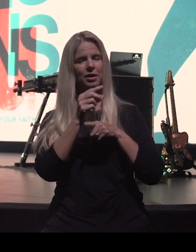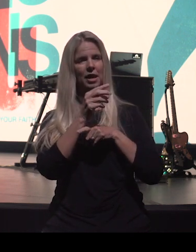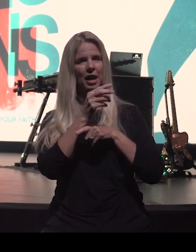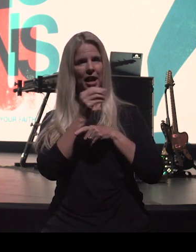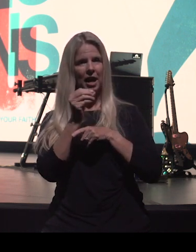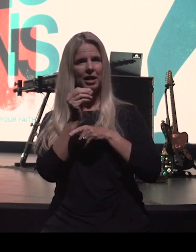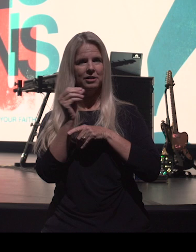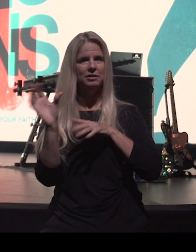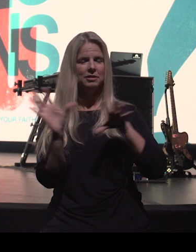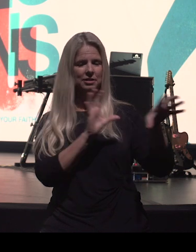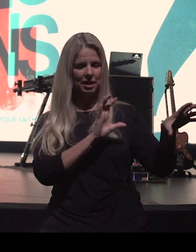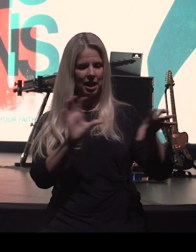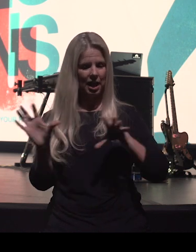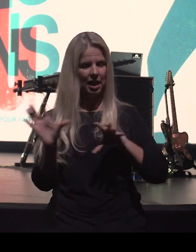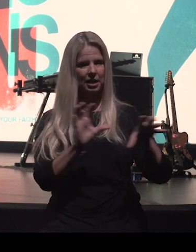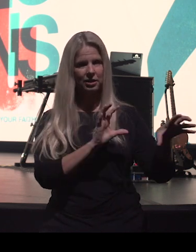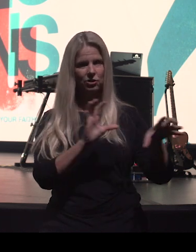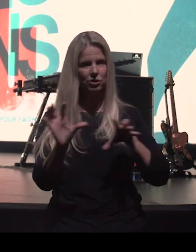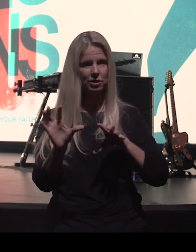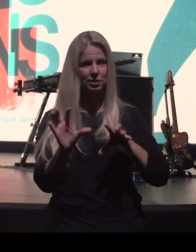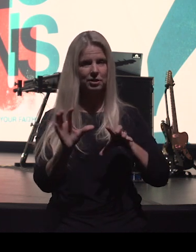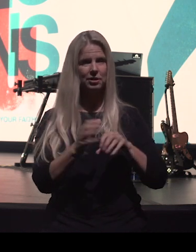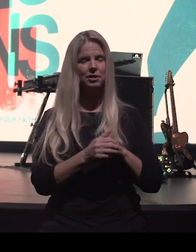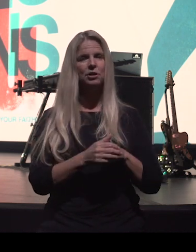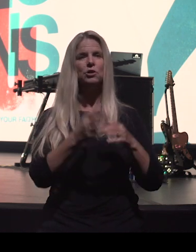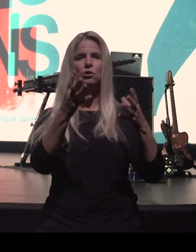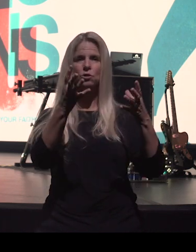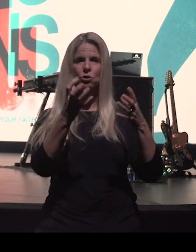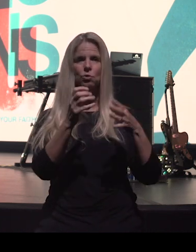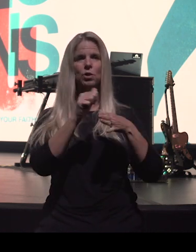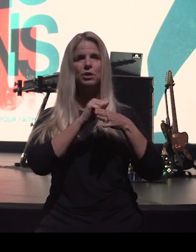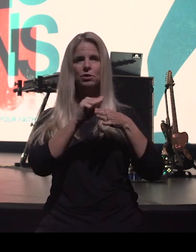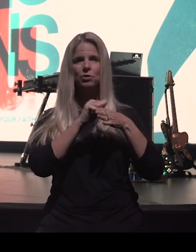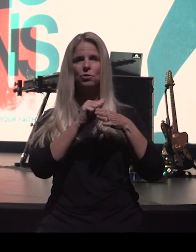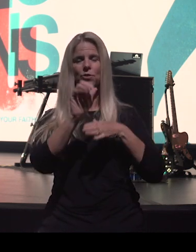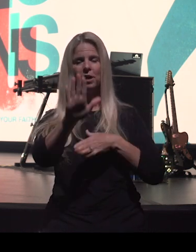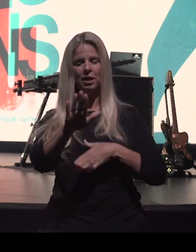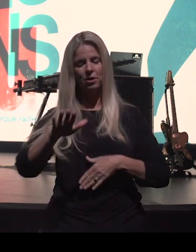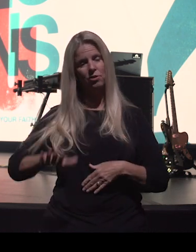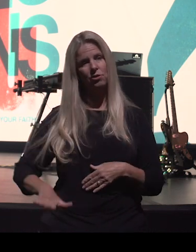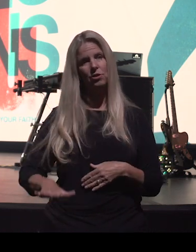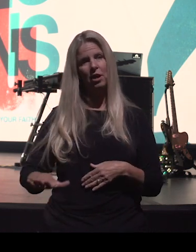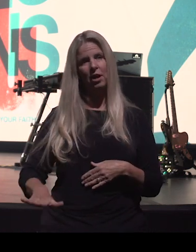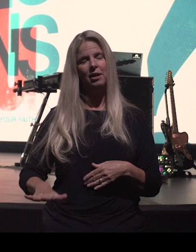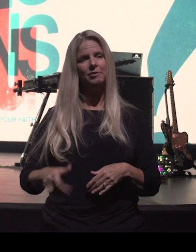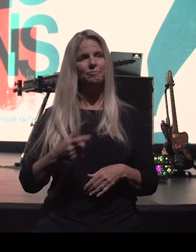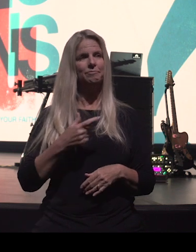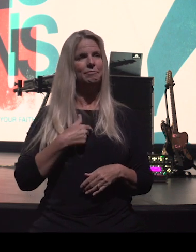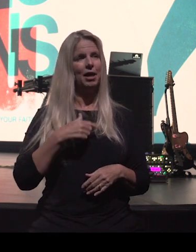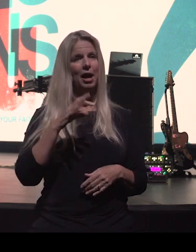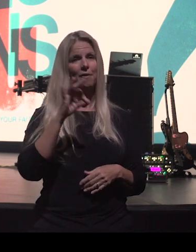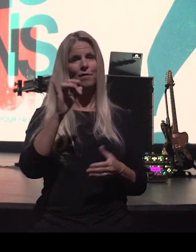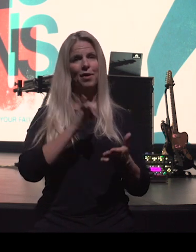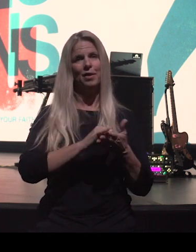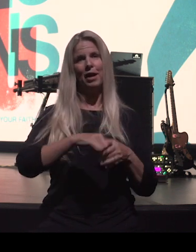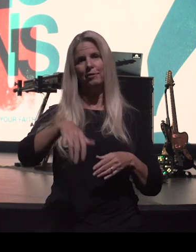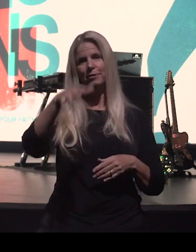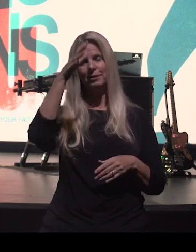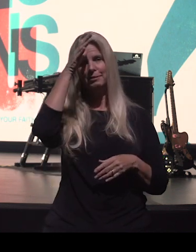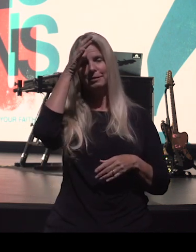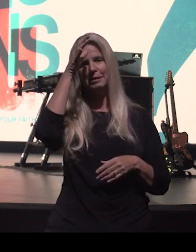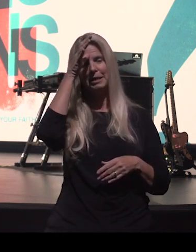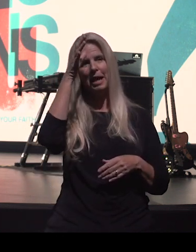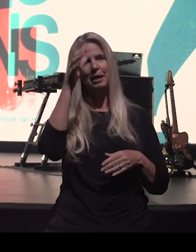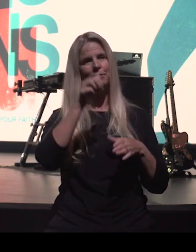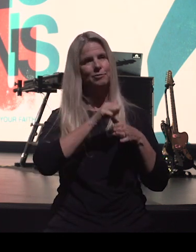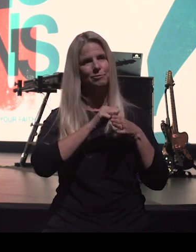inconvenient. Do you want to train your child? We fell into that as parents. I mean, we had to get into massive training mode.